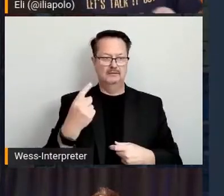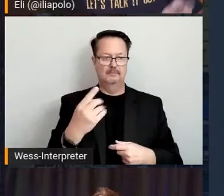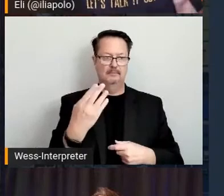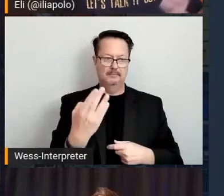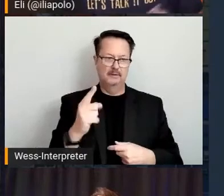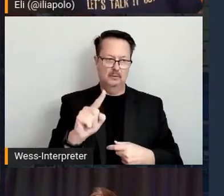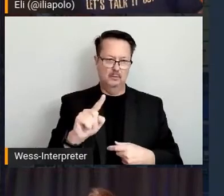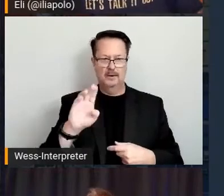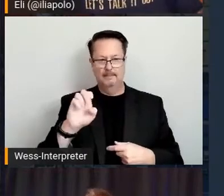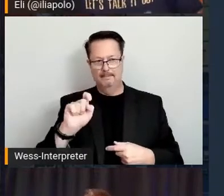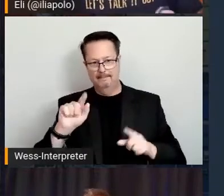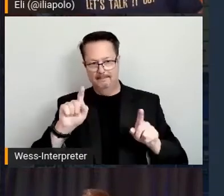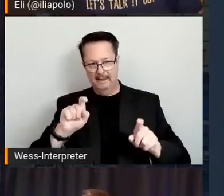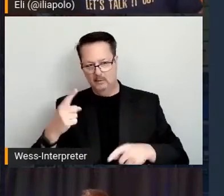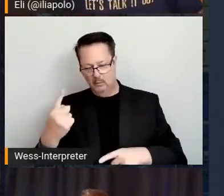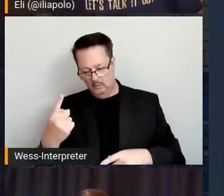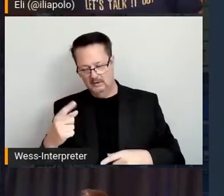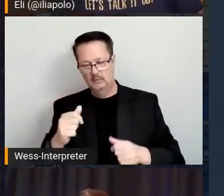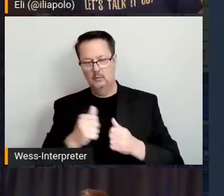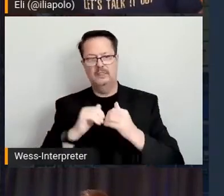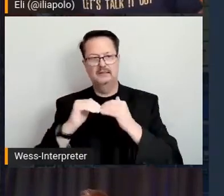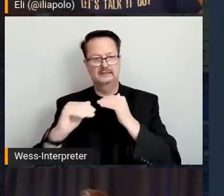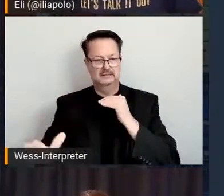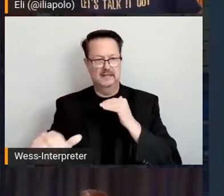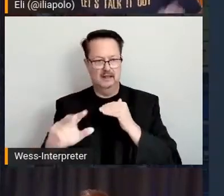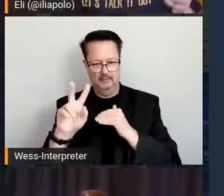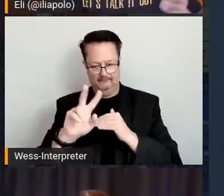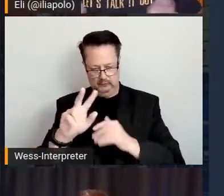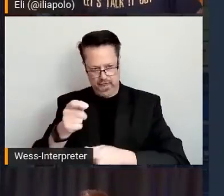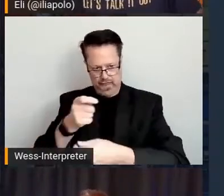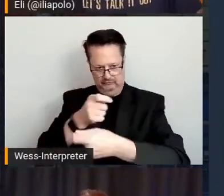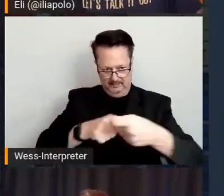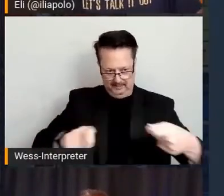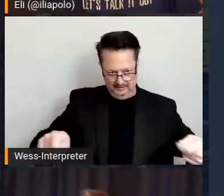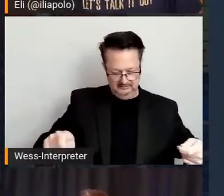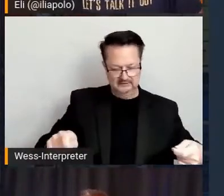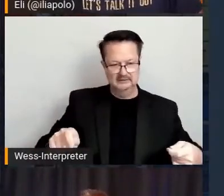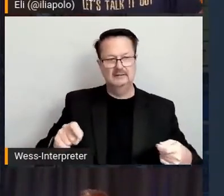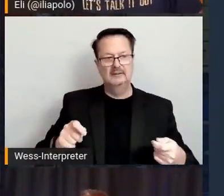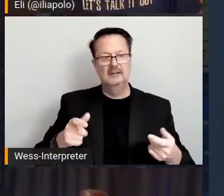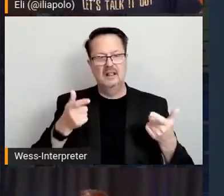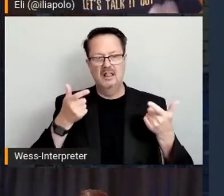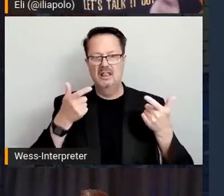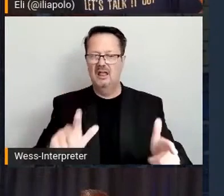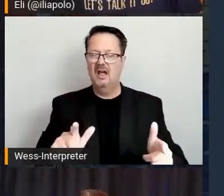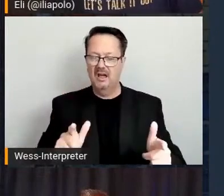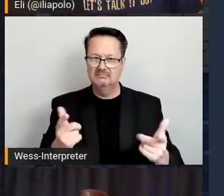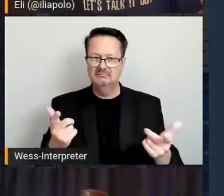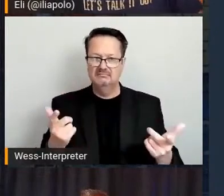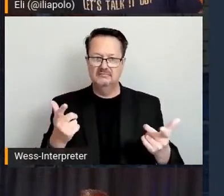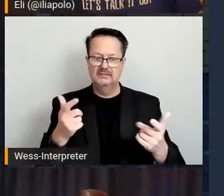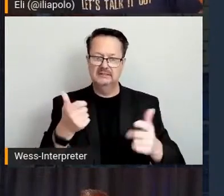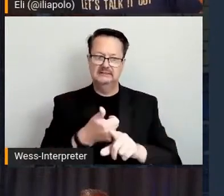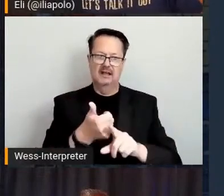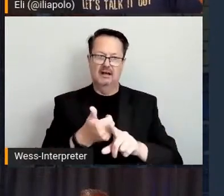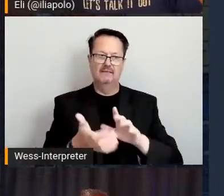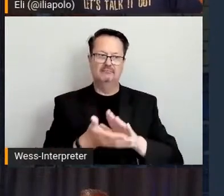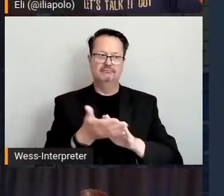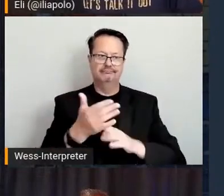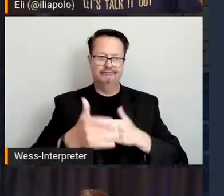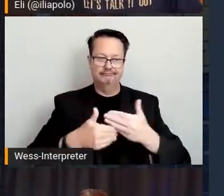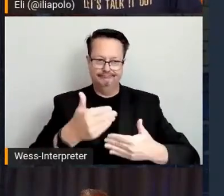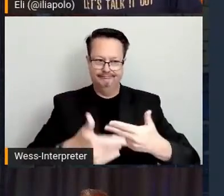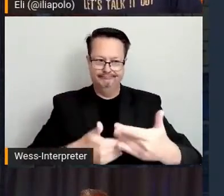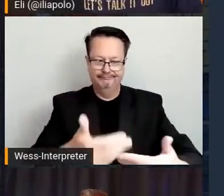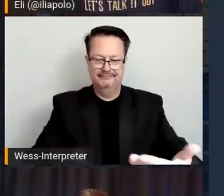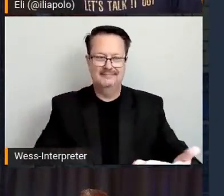the stable version, and let it compile. That's